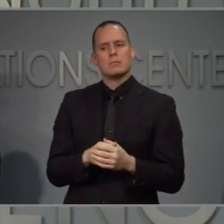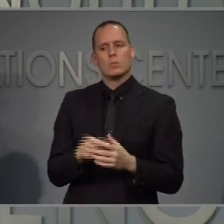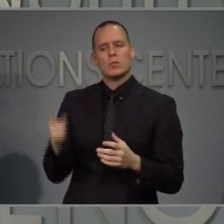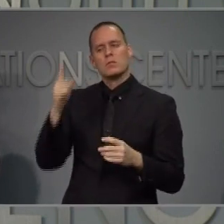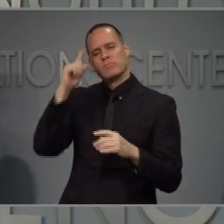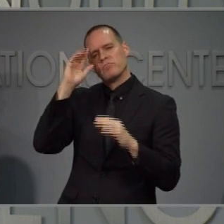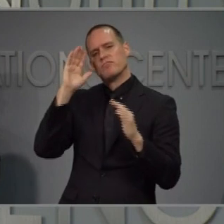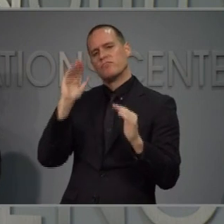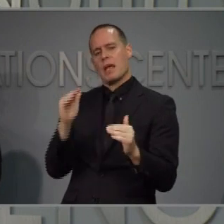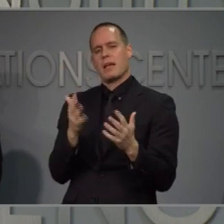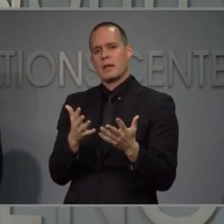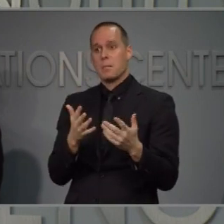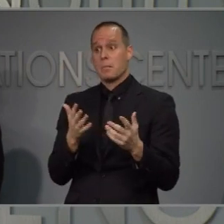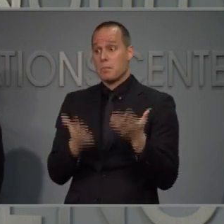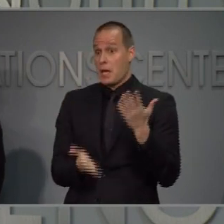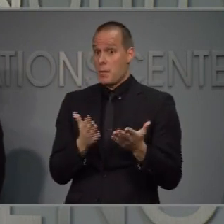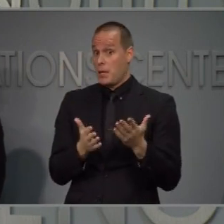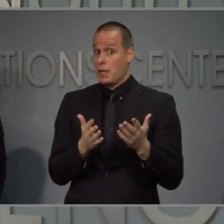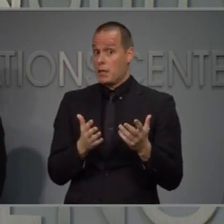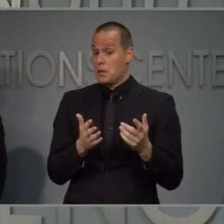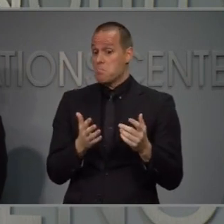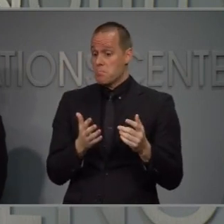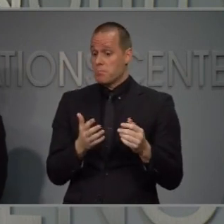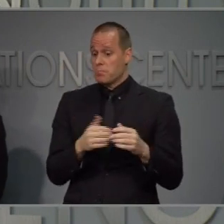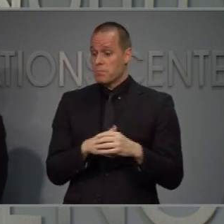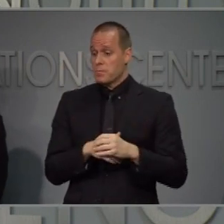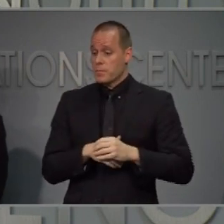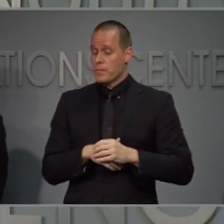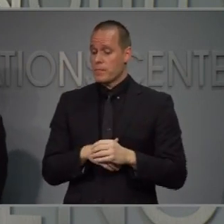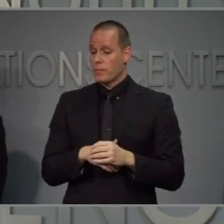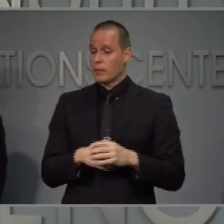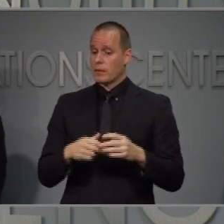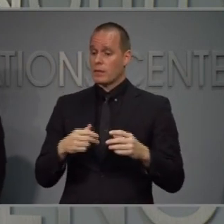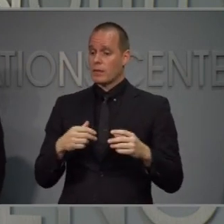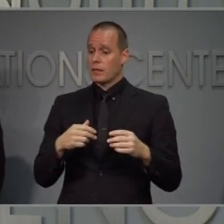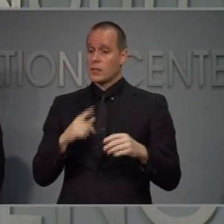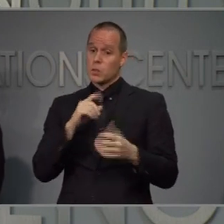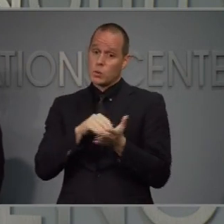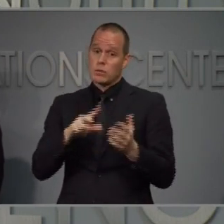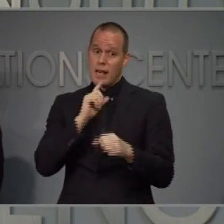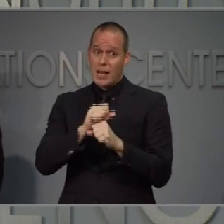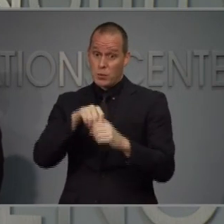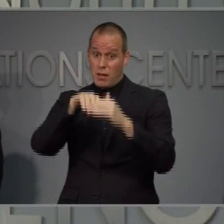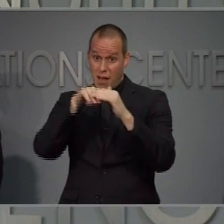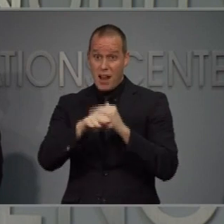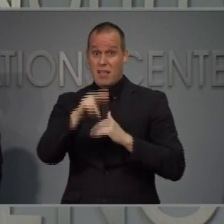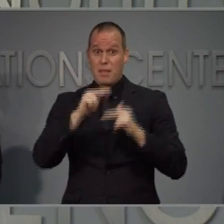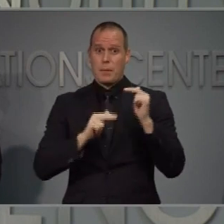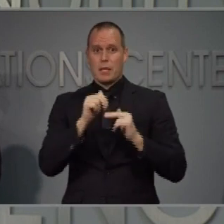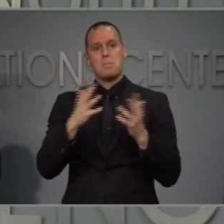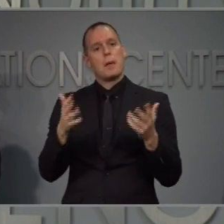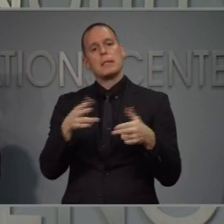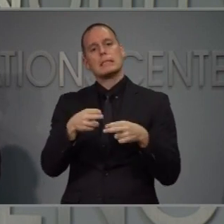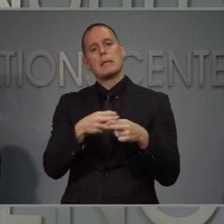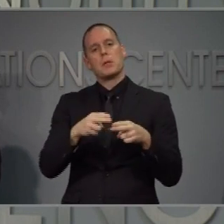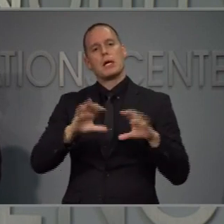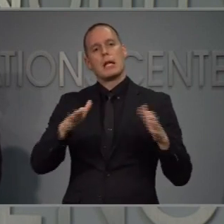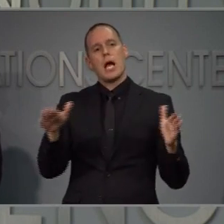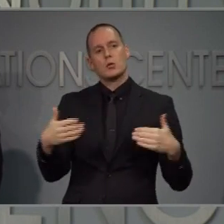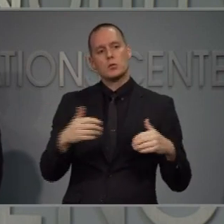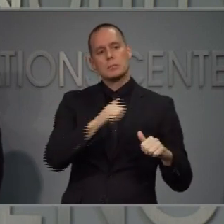more remote learning even after students are physically back in the building, temporary classrooms, spread people out, that sort of